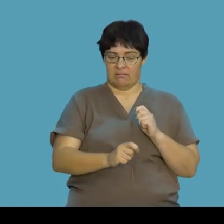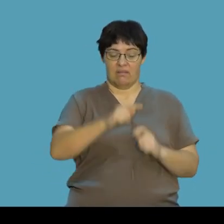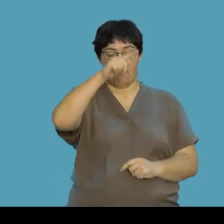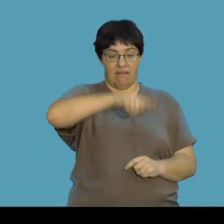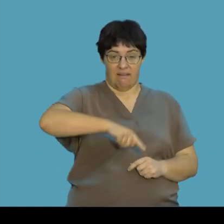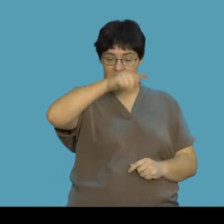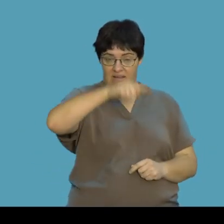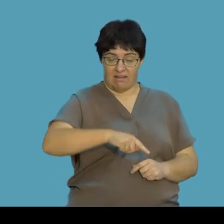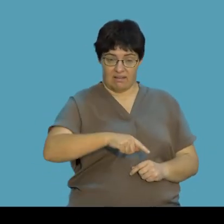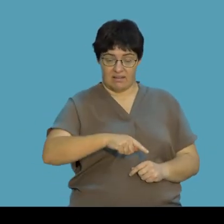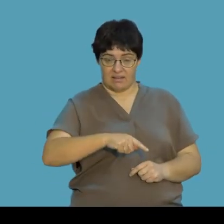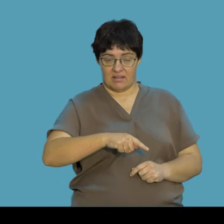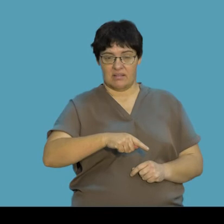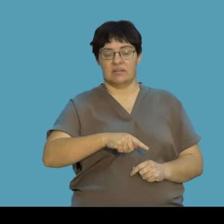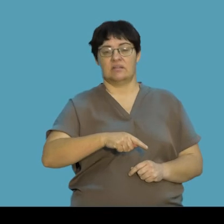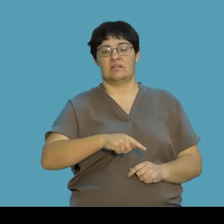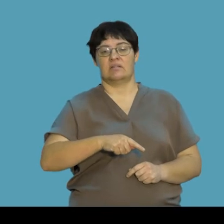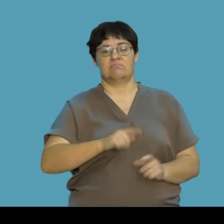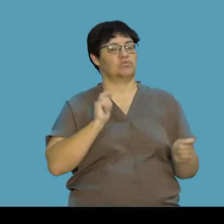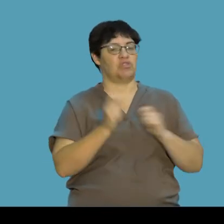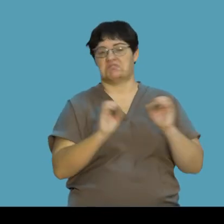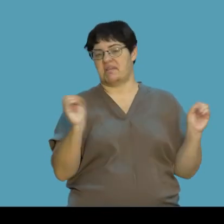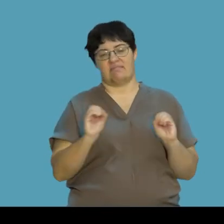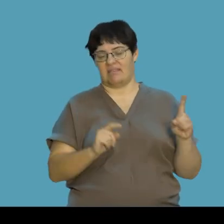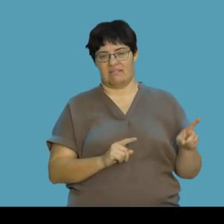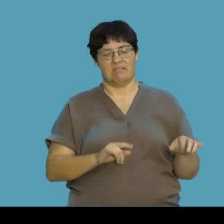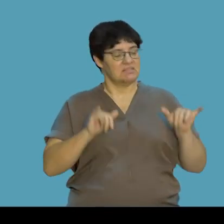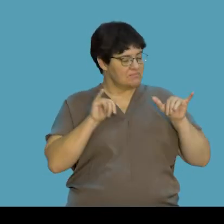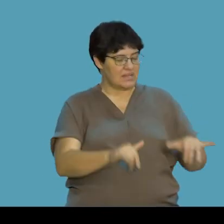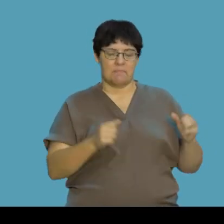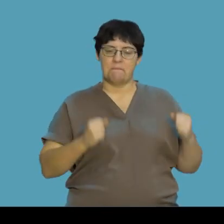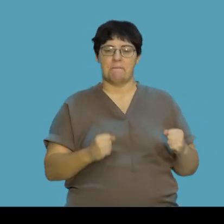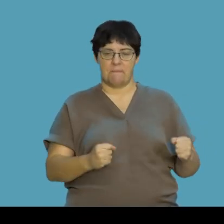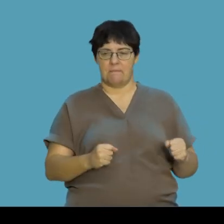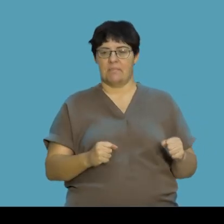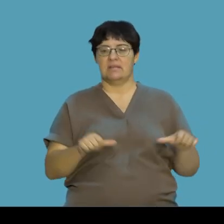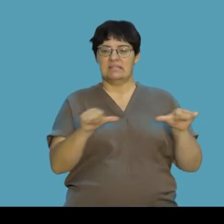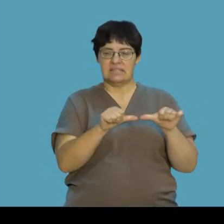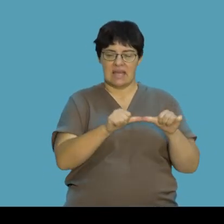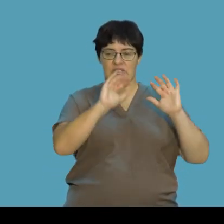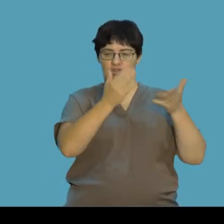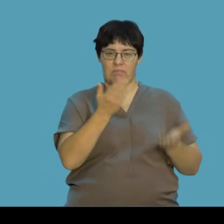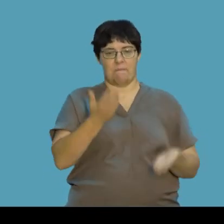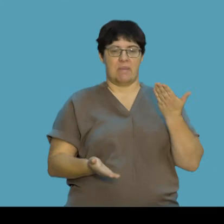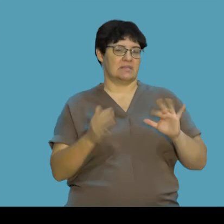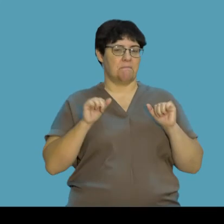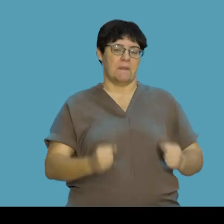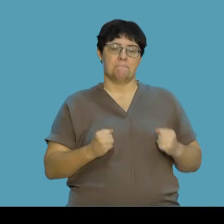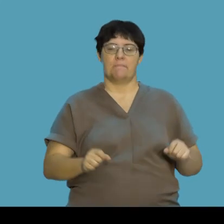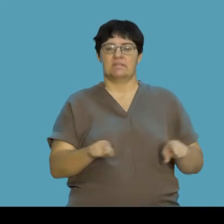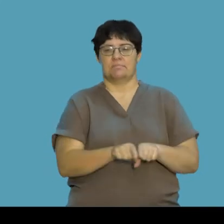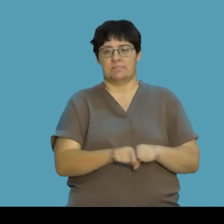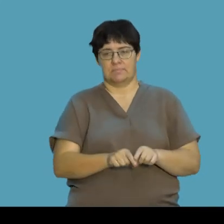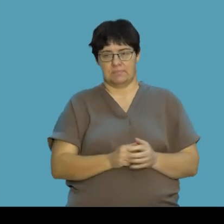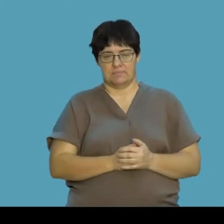these quantities changes. That is size, shape, as well as mass, right? Okay. Now